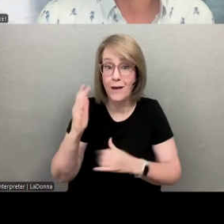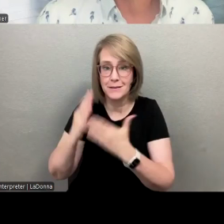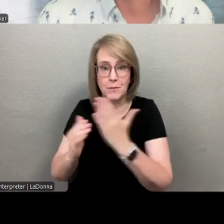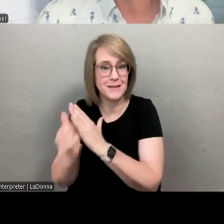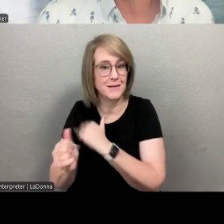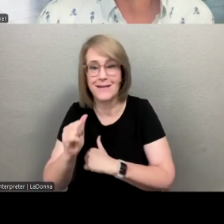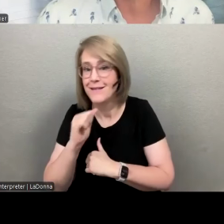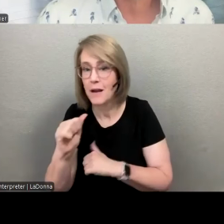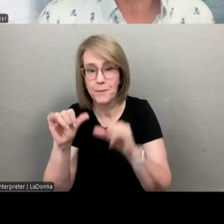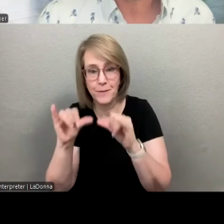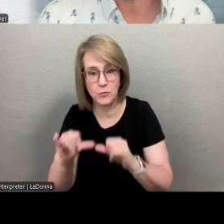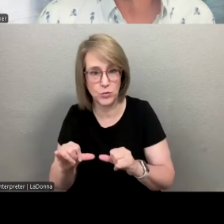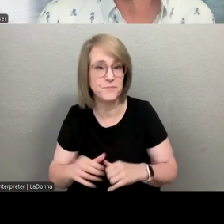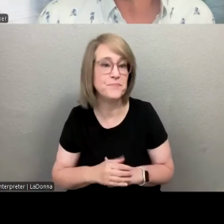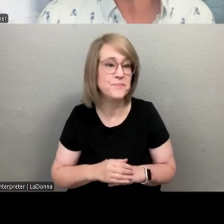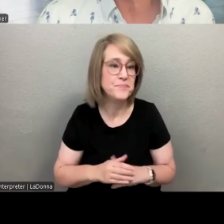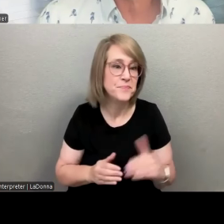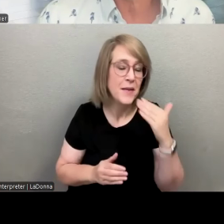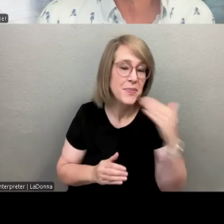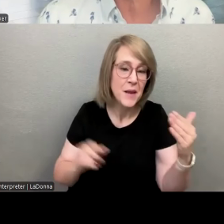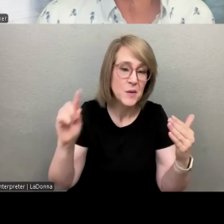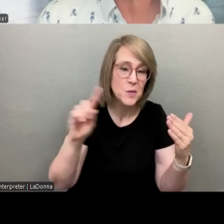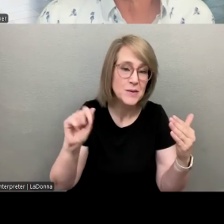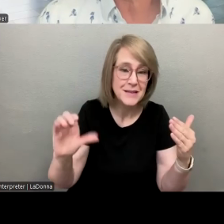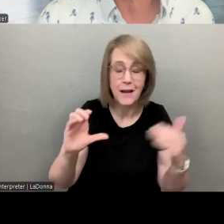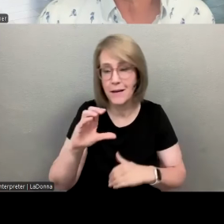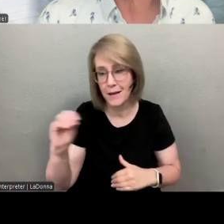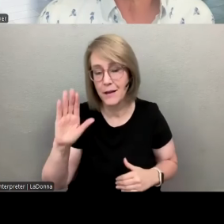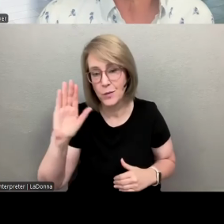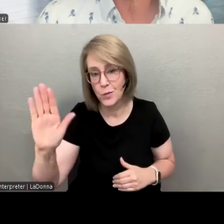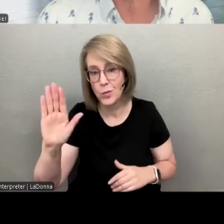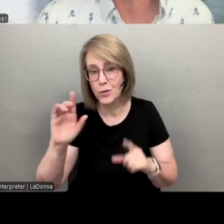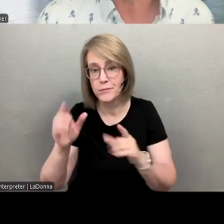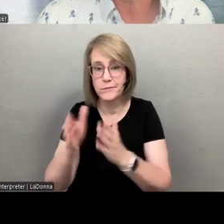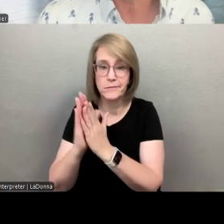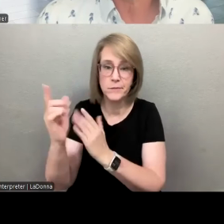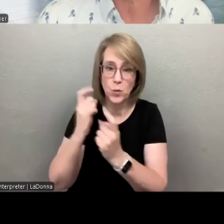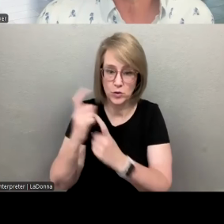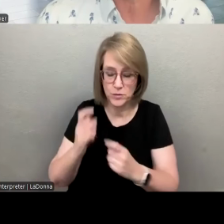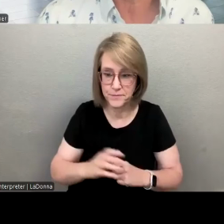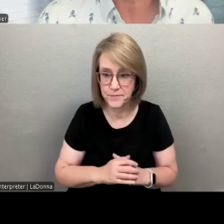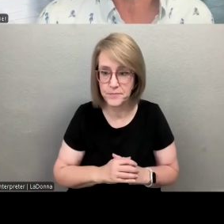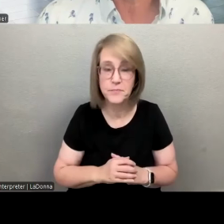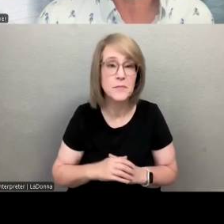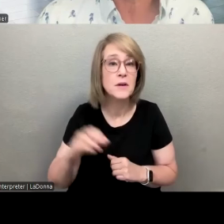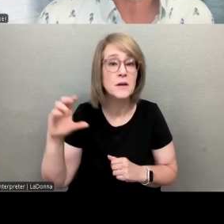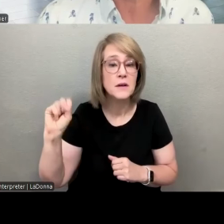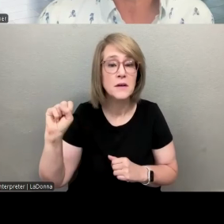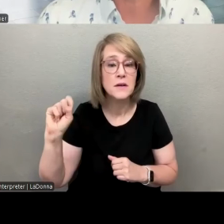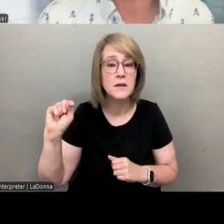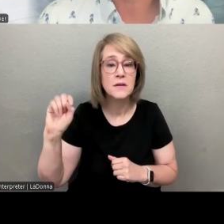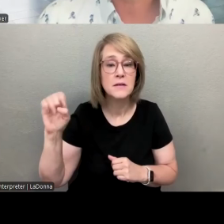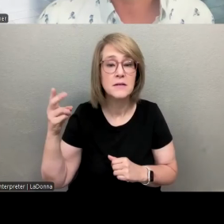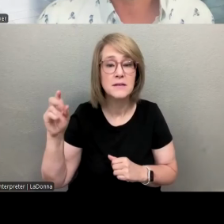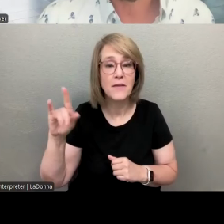Appreciate your question, Allison, and your response, Zach. Stephanie Hepburn, you have a question. I wondered if you want to share that with the group. Yeah.